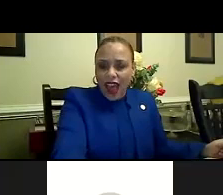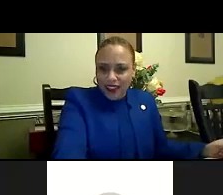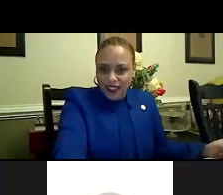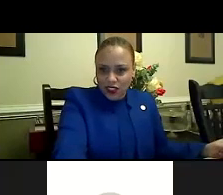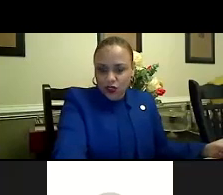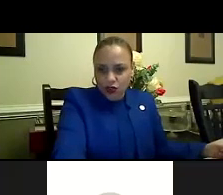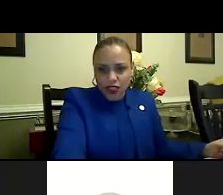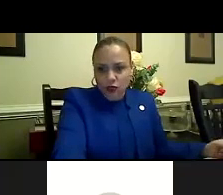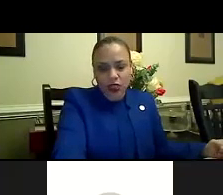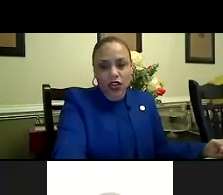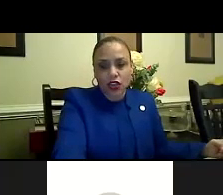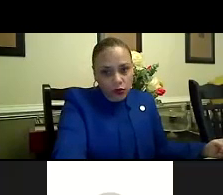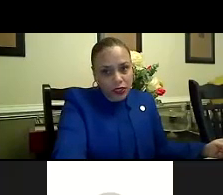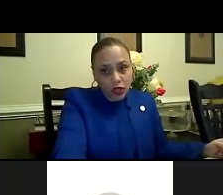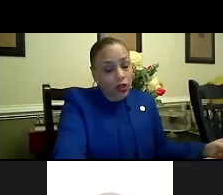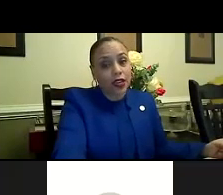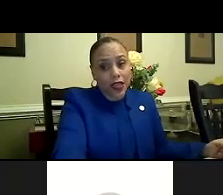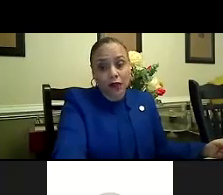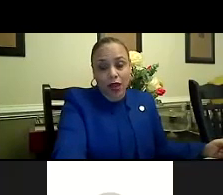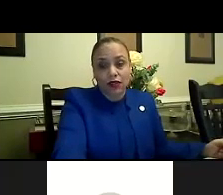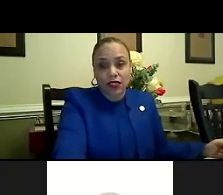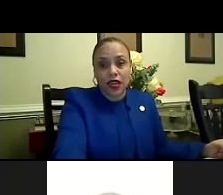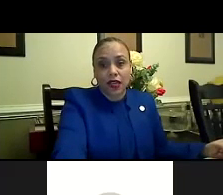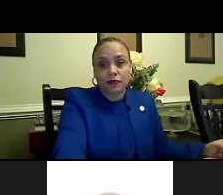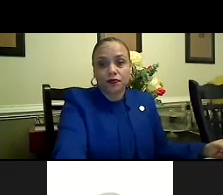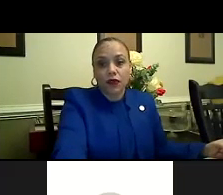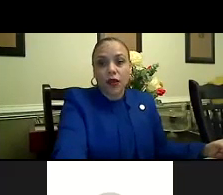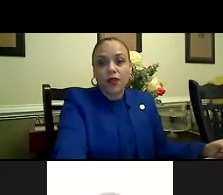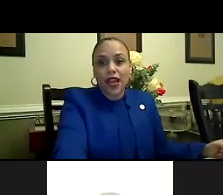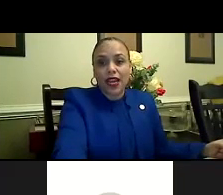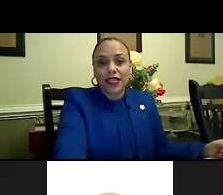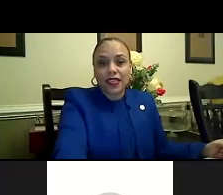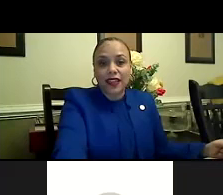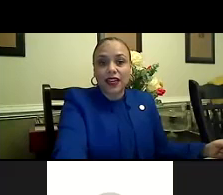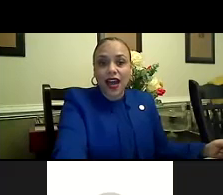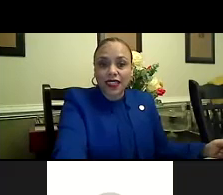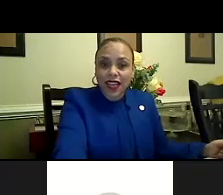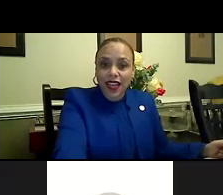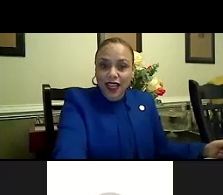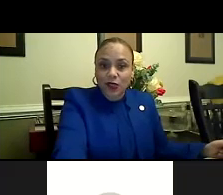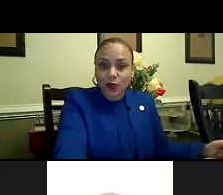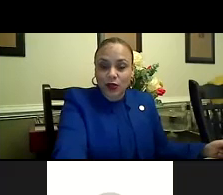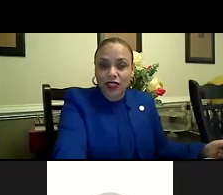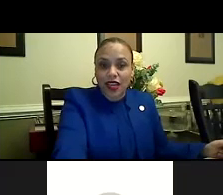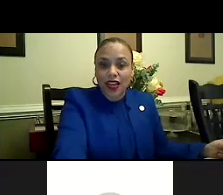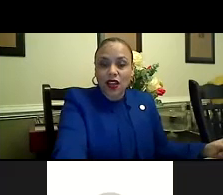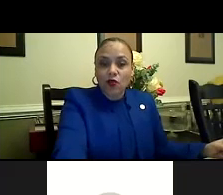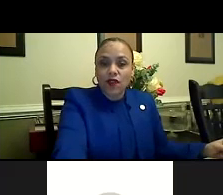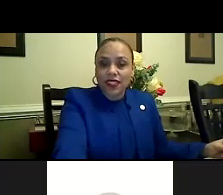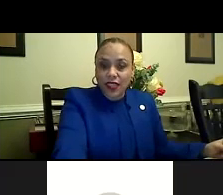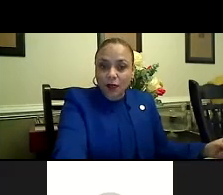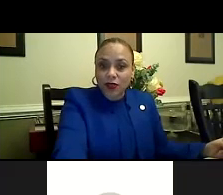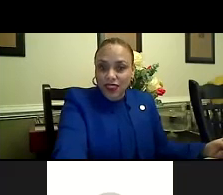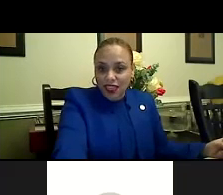of access and trust, which I know we'll be talking a lot about tonight. But like I said, the content experts that